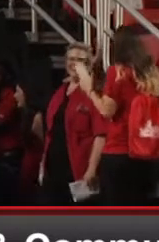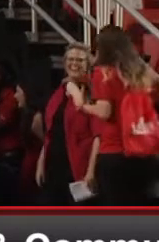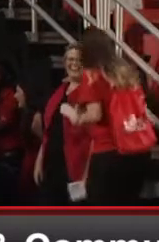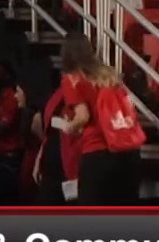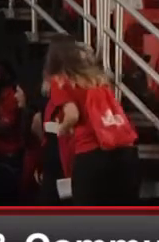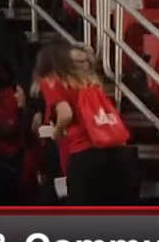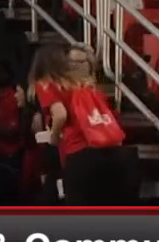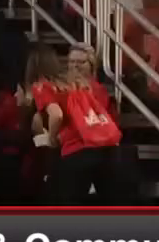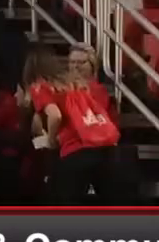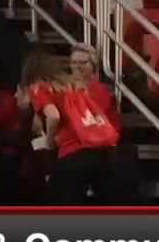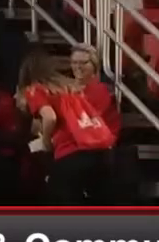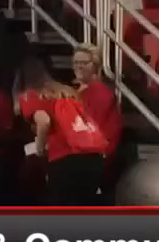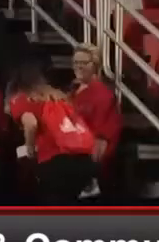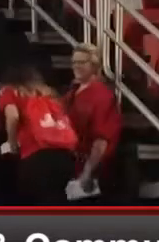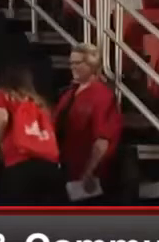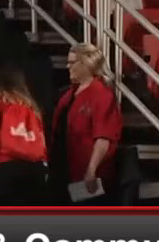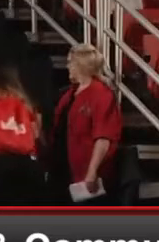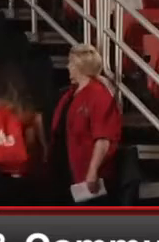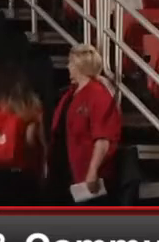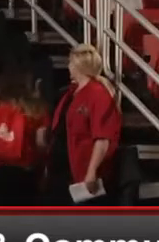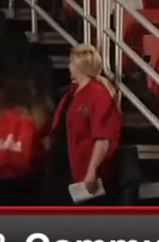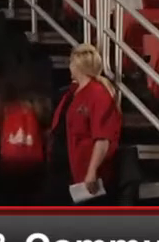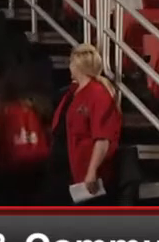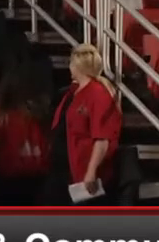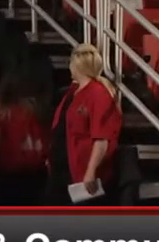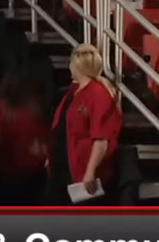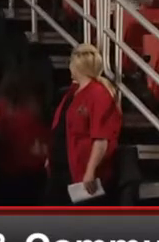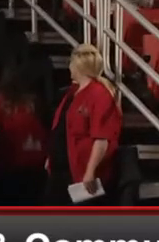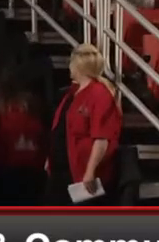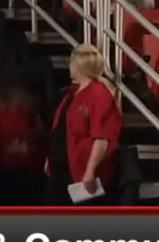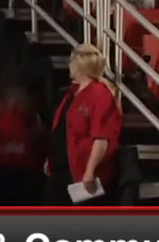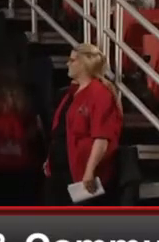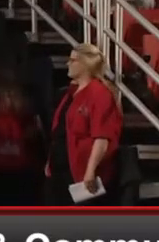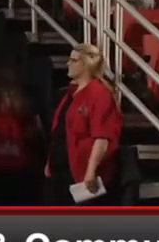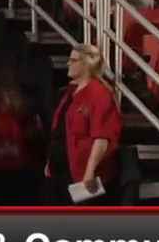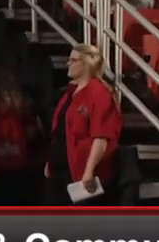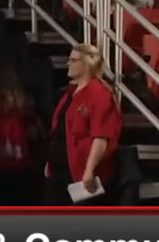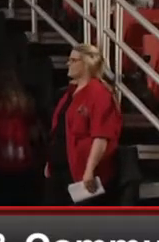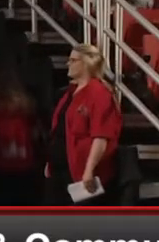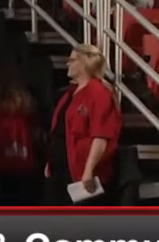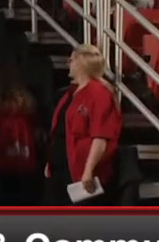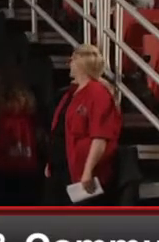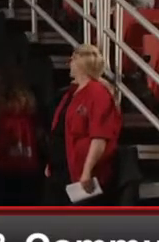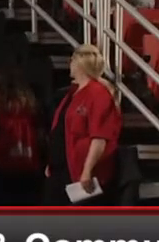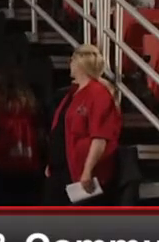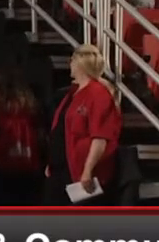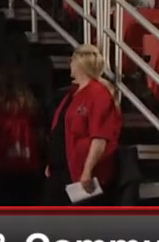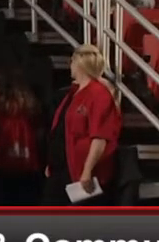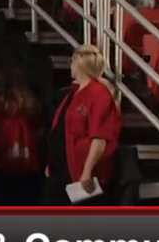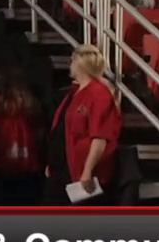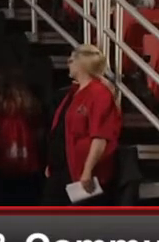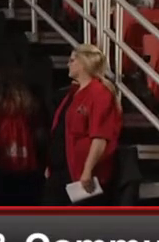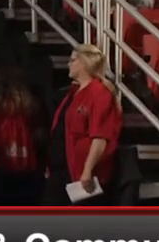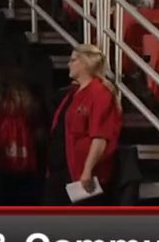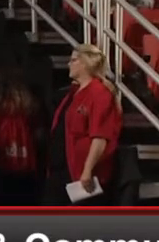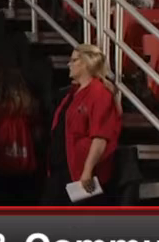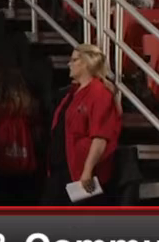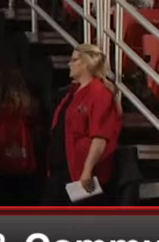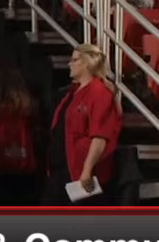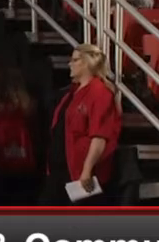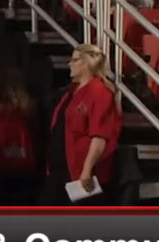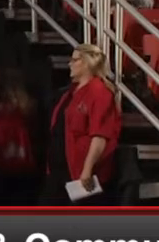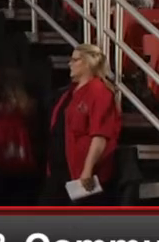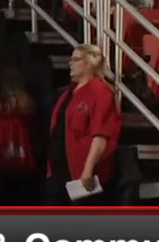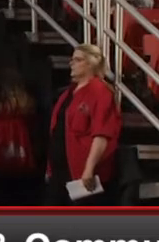In 1923, South Park Junior College was established in Beaumont, Texas. As decades passed, South Park